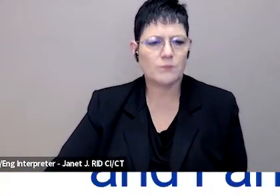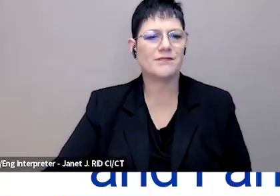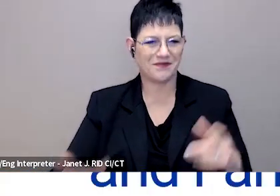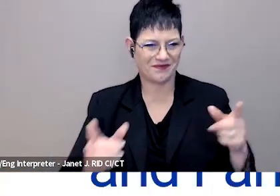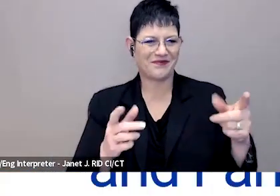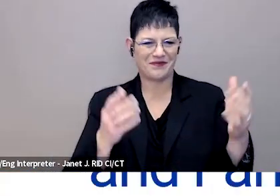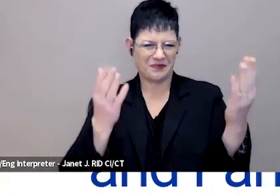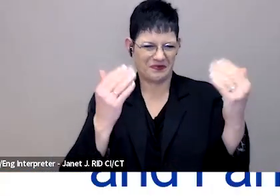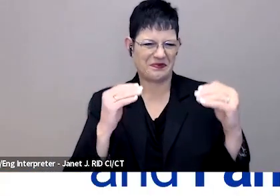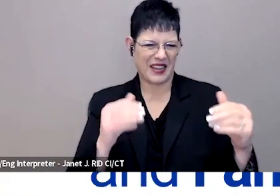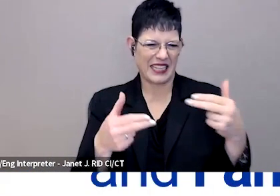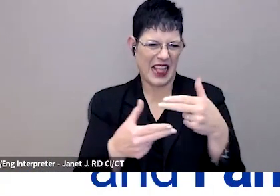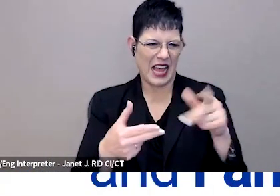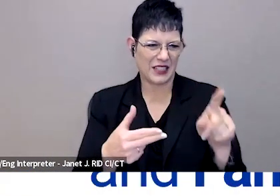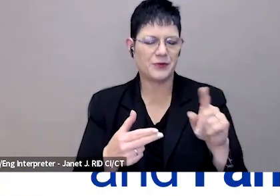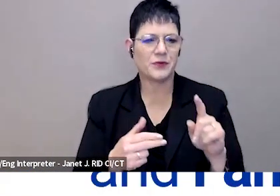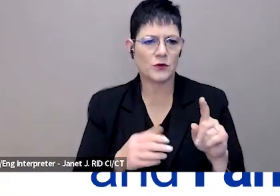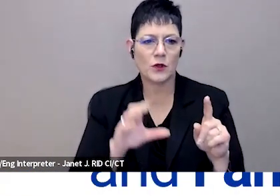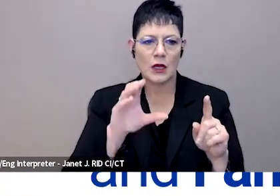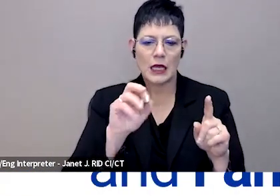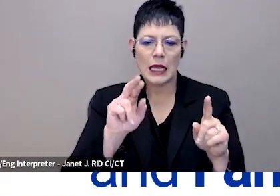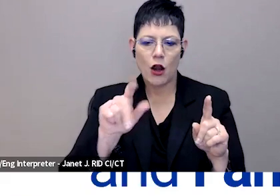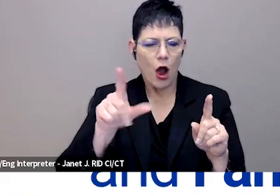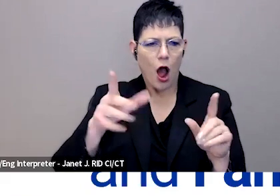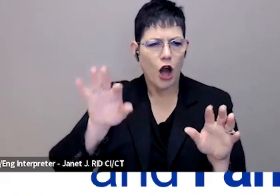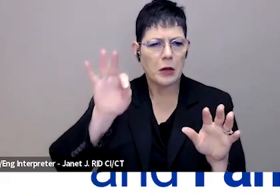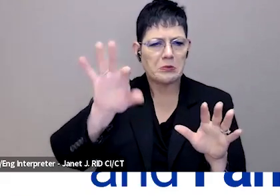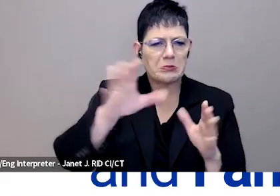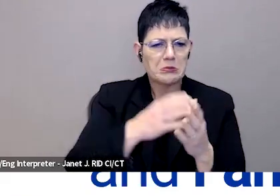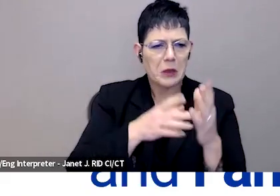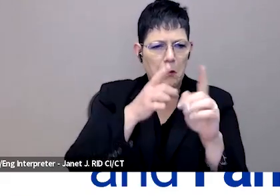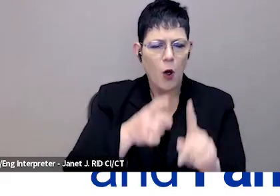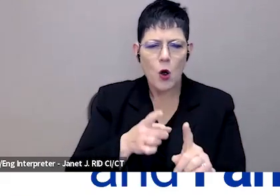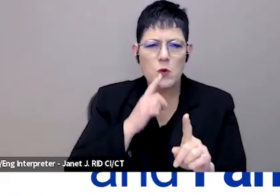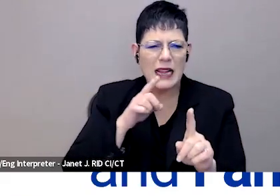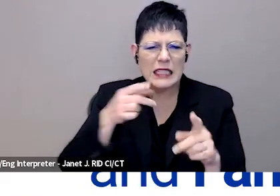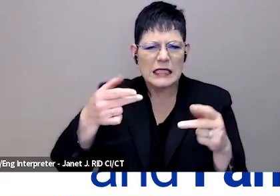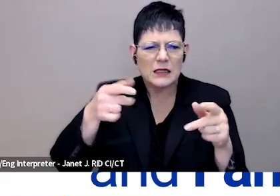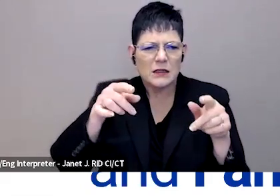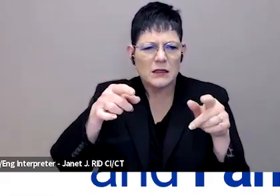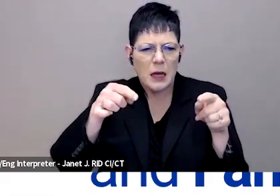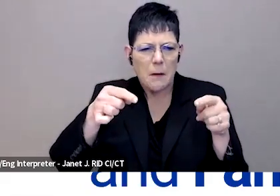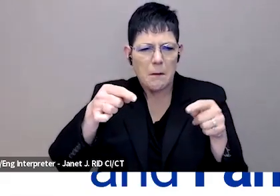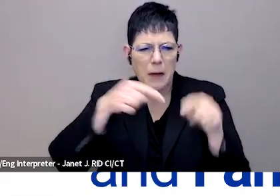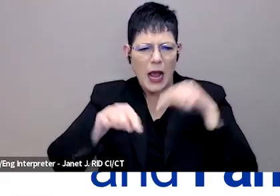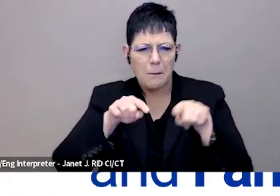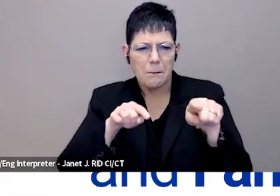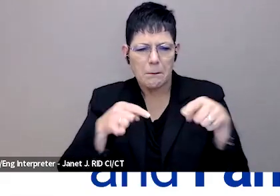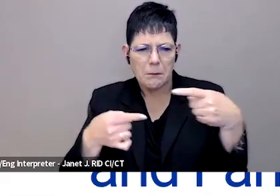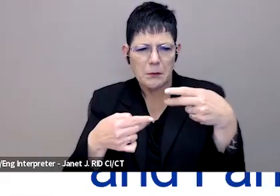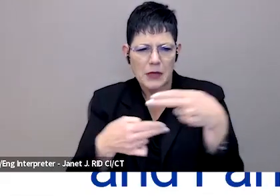The next slide, please. Thank you so much. So Carol offered a few points. Actually, the one before that would be helpful.